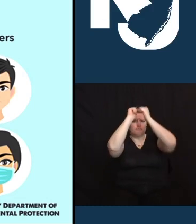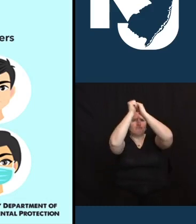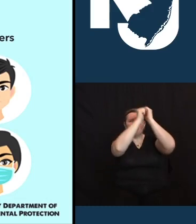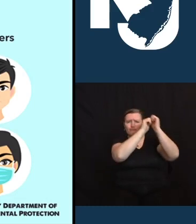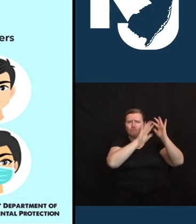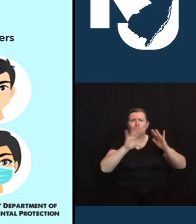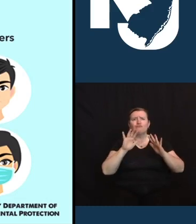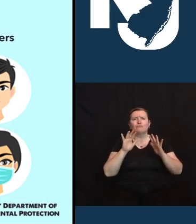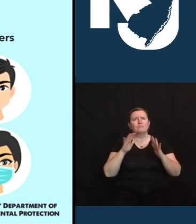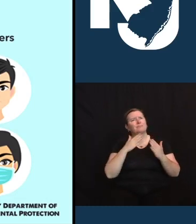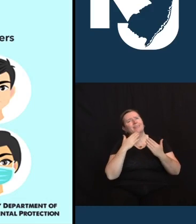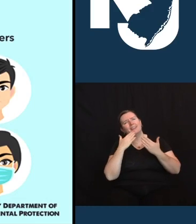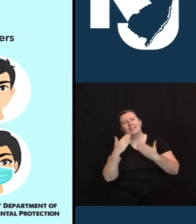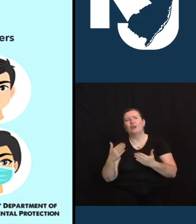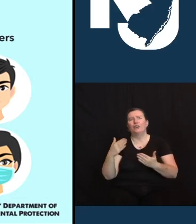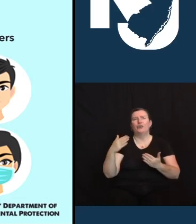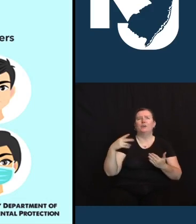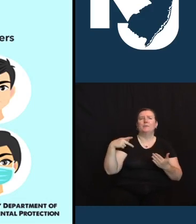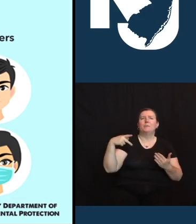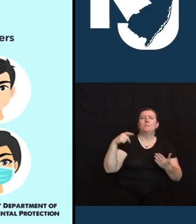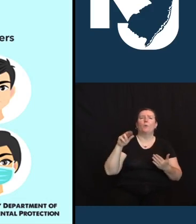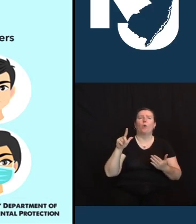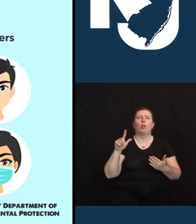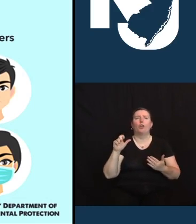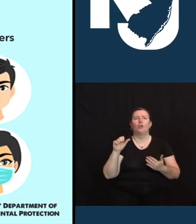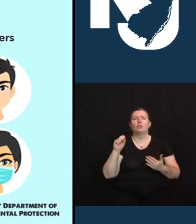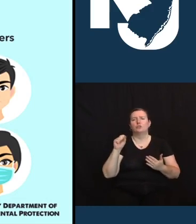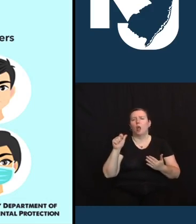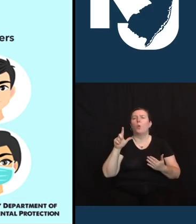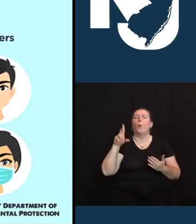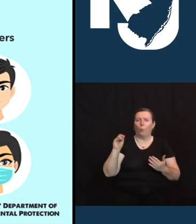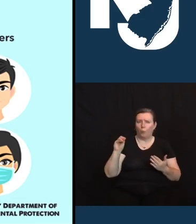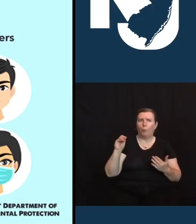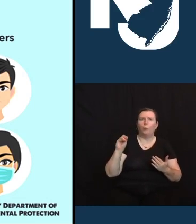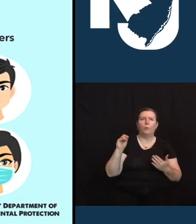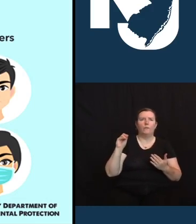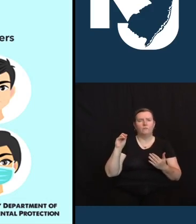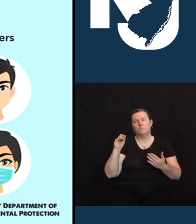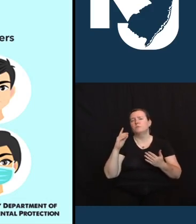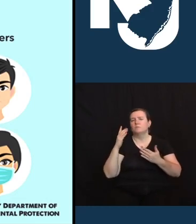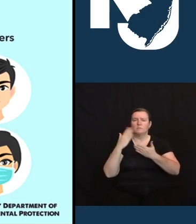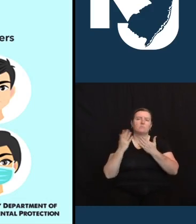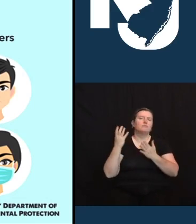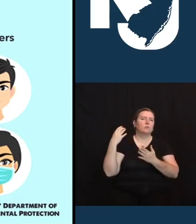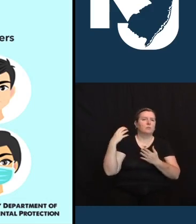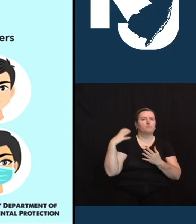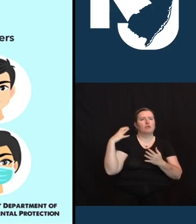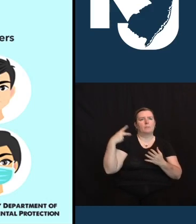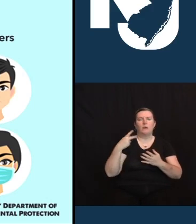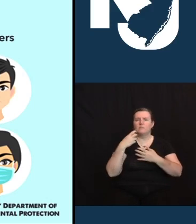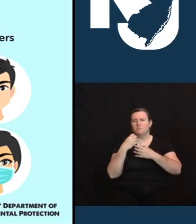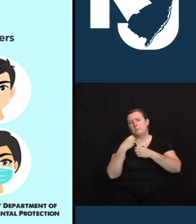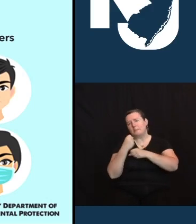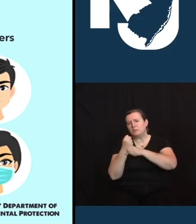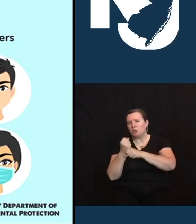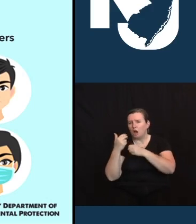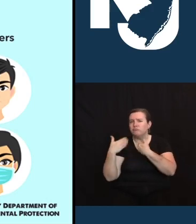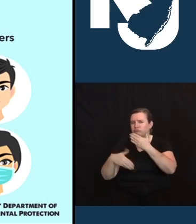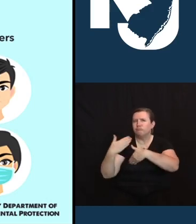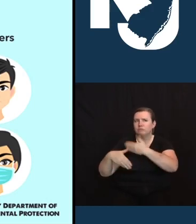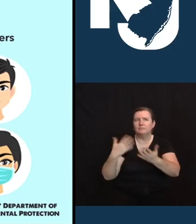Sarlo, Senate Budget Chair, but also one of the driving passions behind this and the manager of his